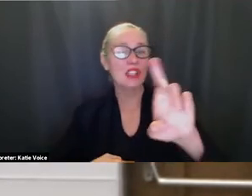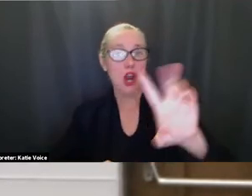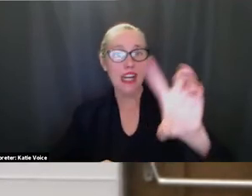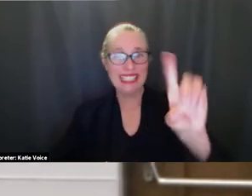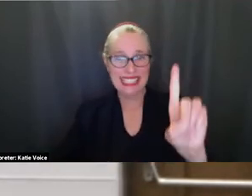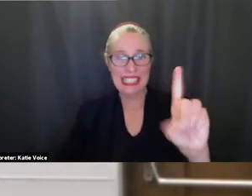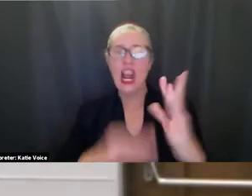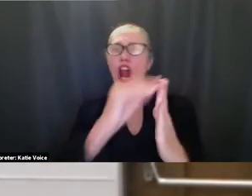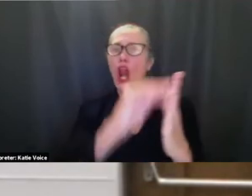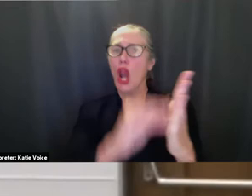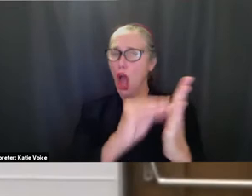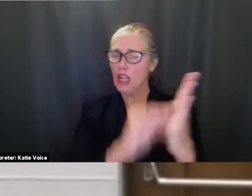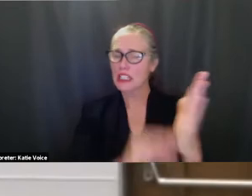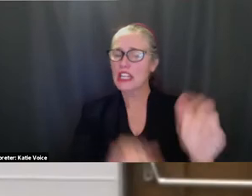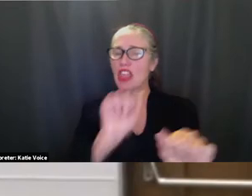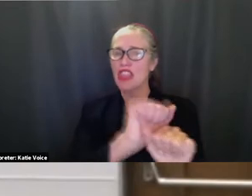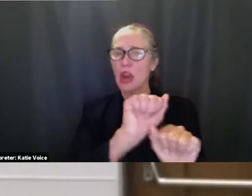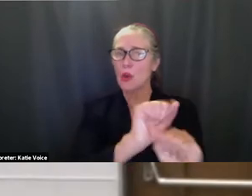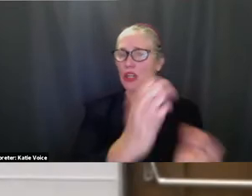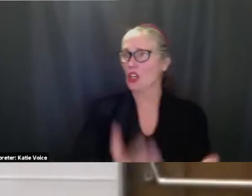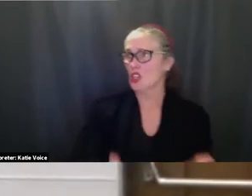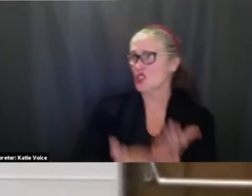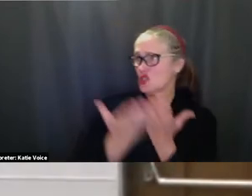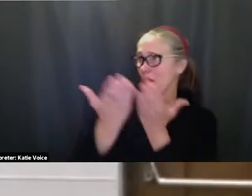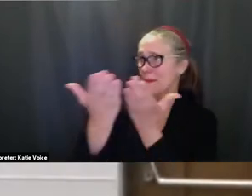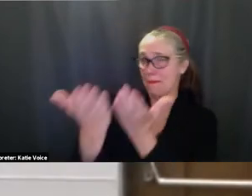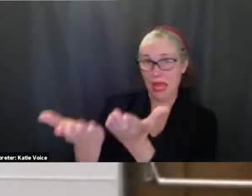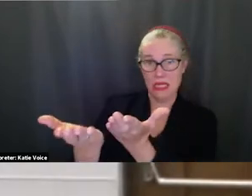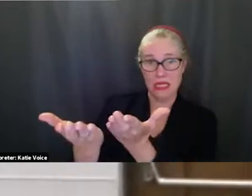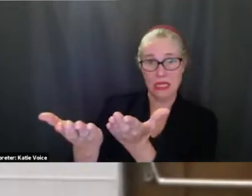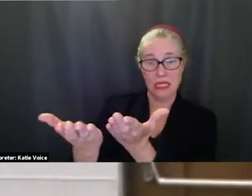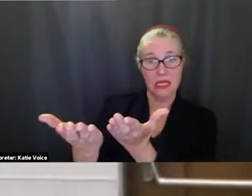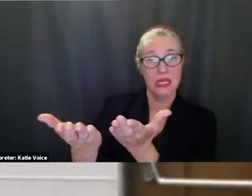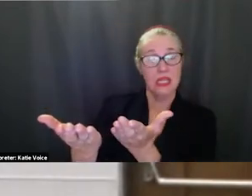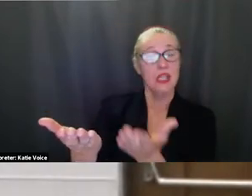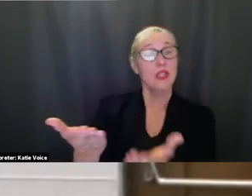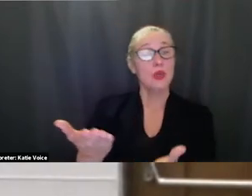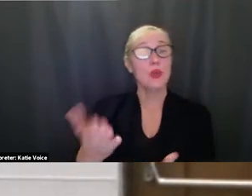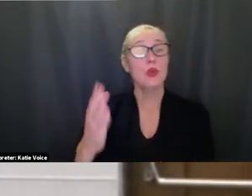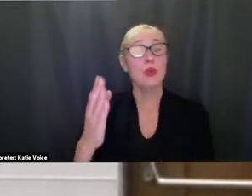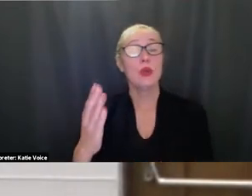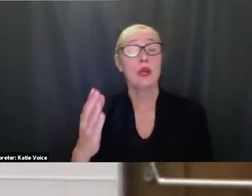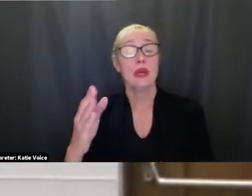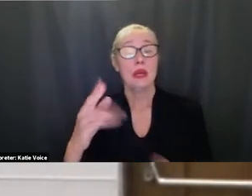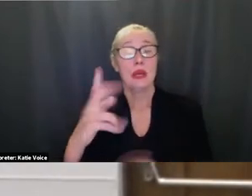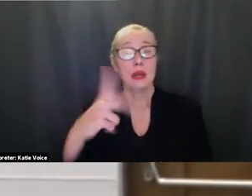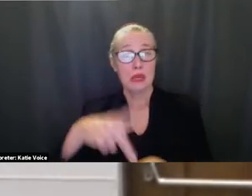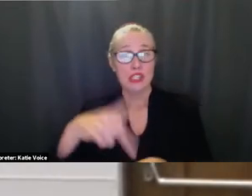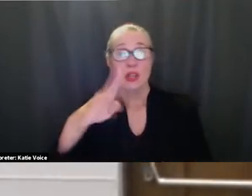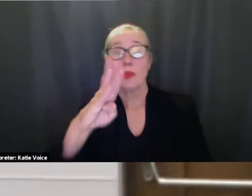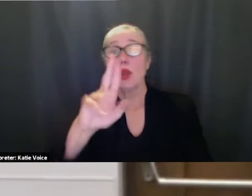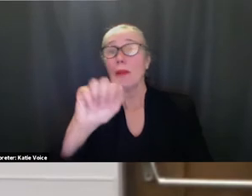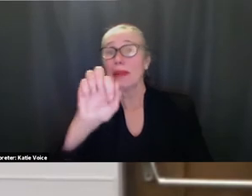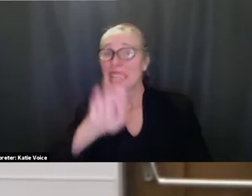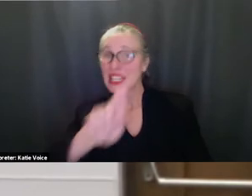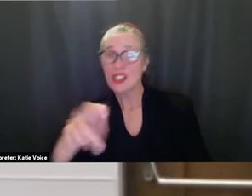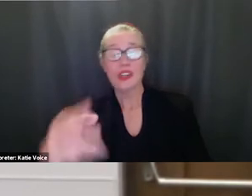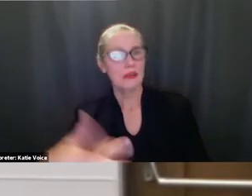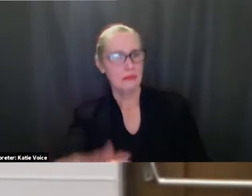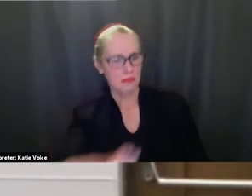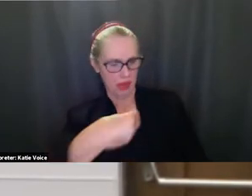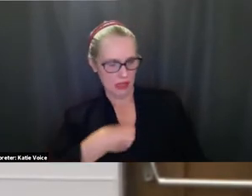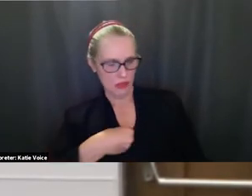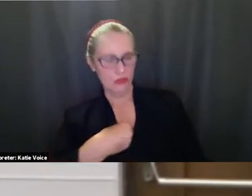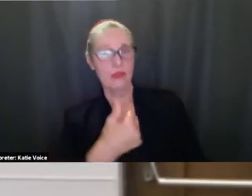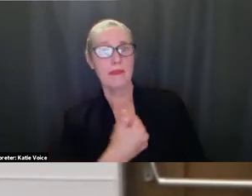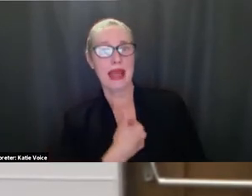for that month to principal glazer and to myself examples and i think it's important